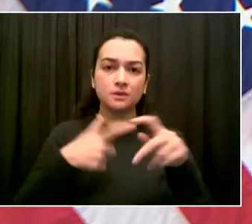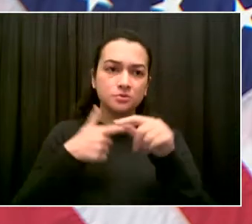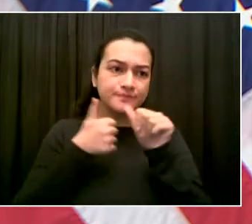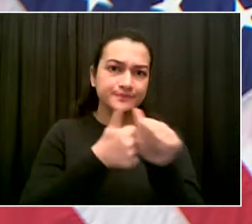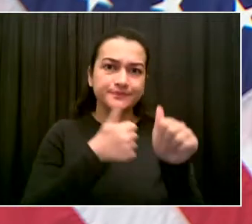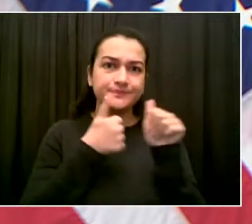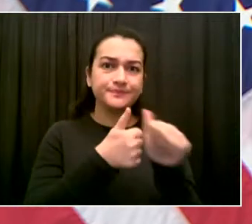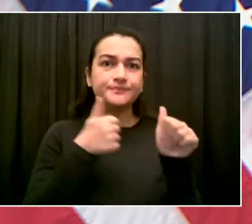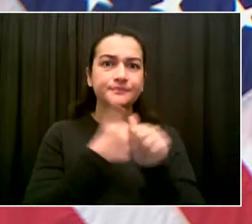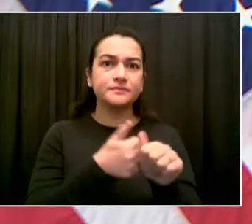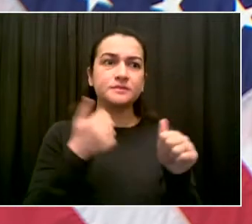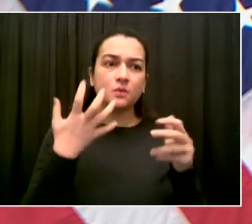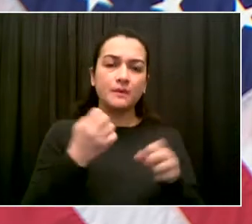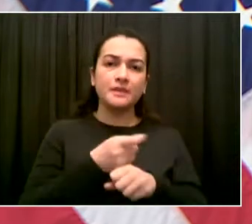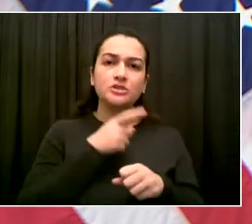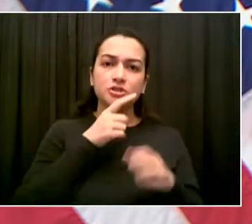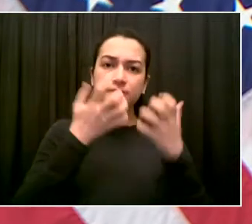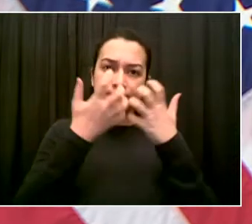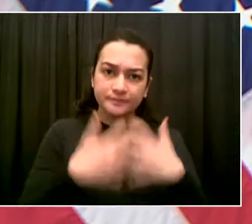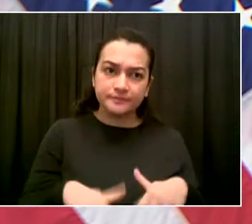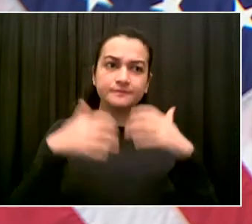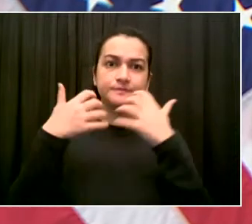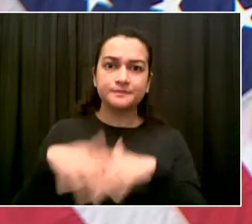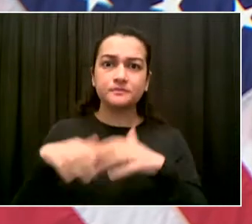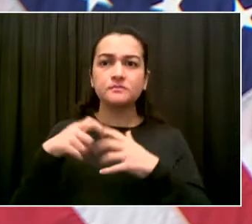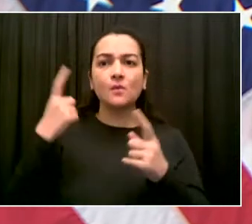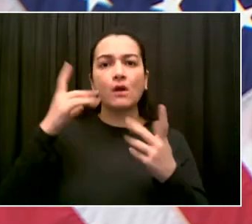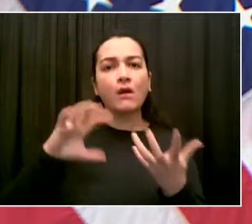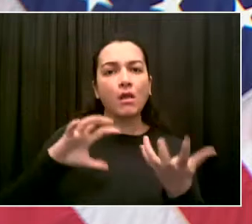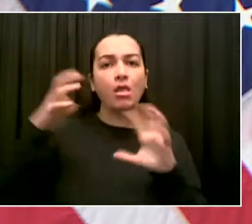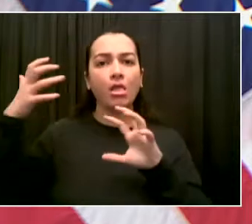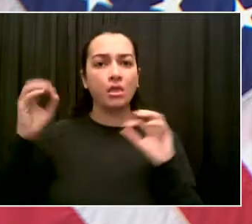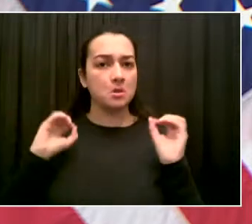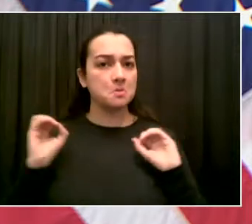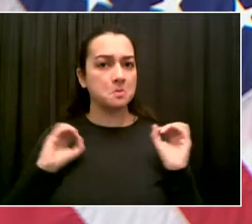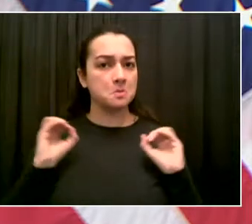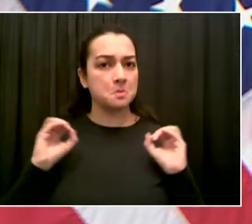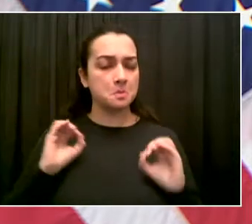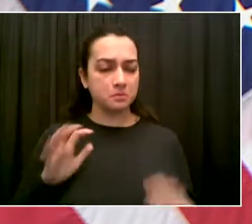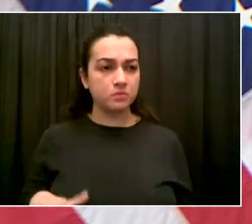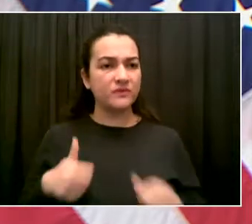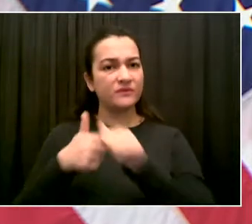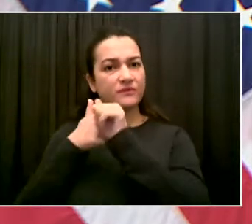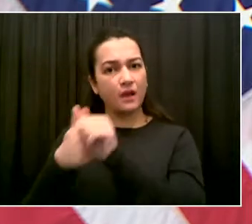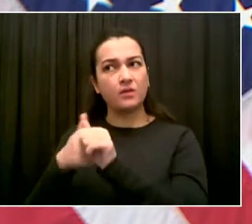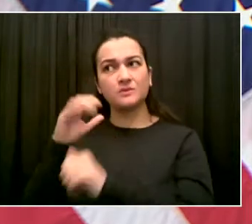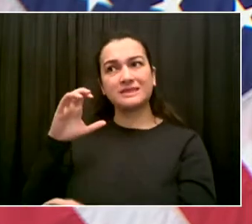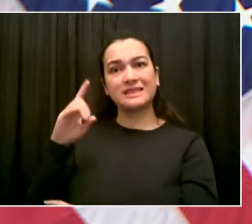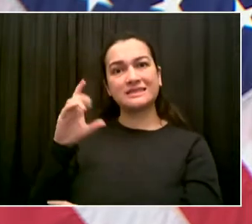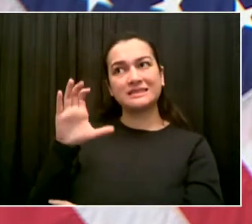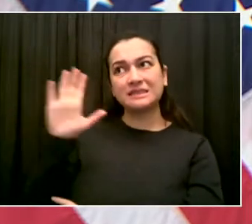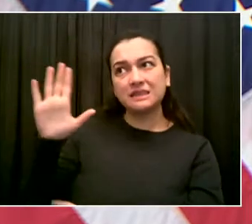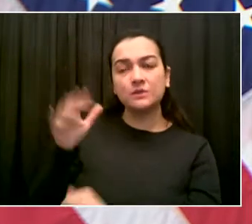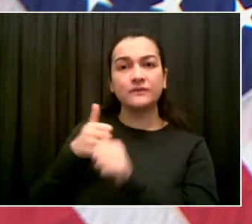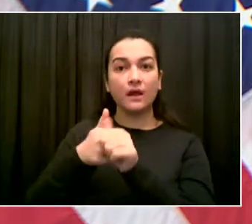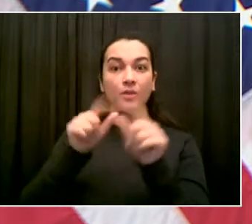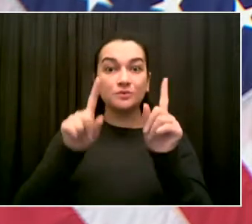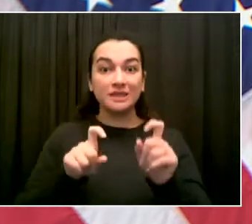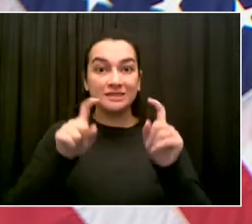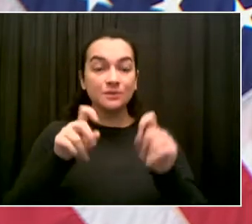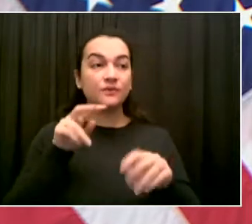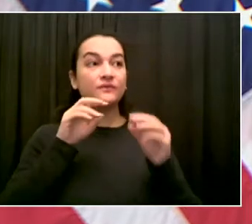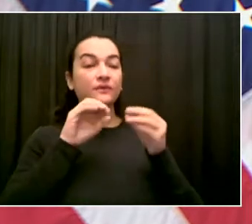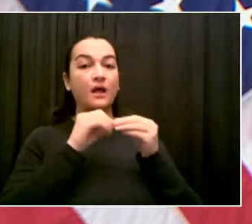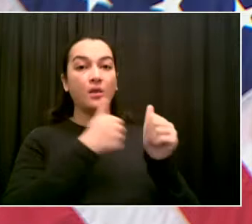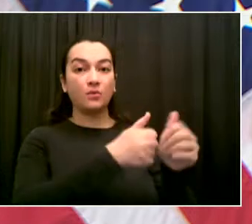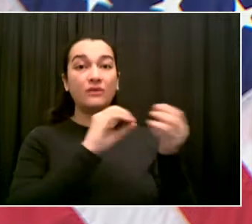more about this disease and how it impacts our schools. Following the guidance from the CDC and our own public health